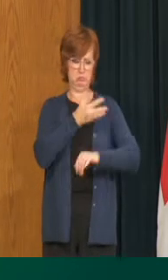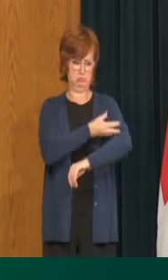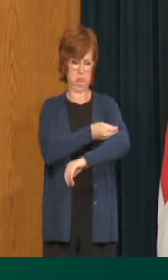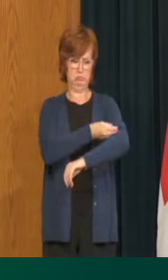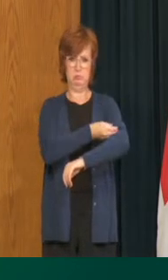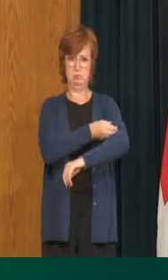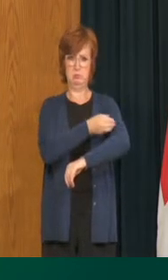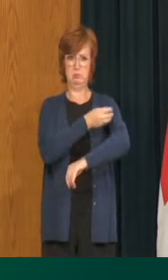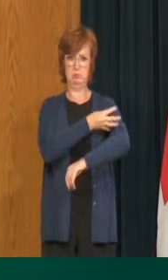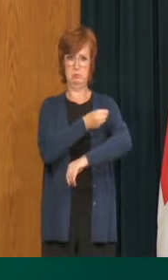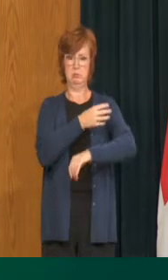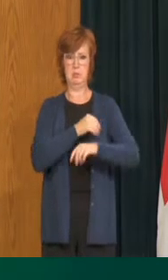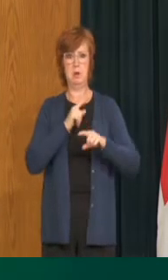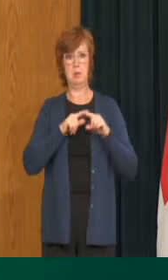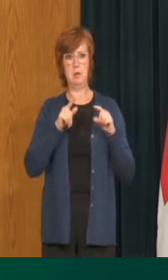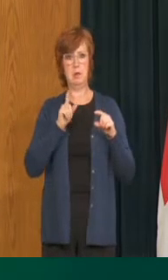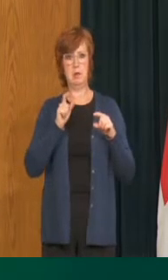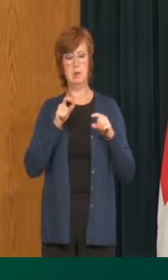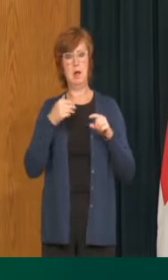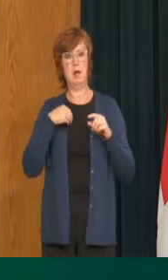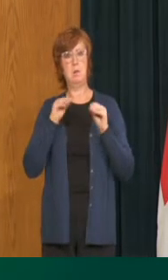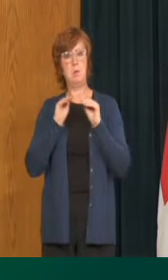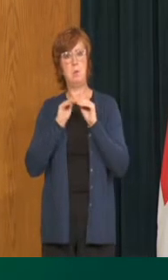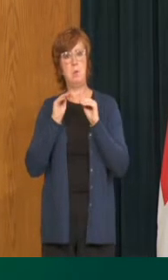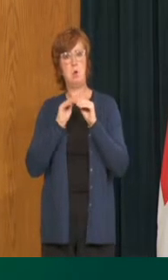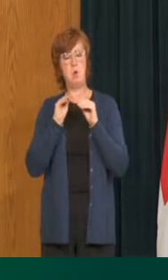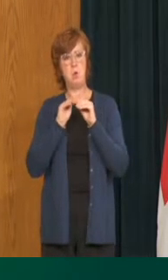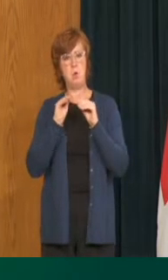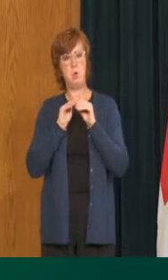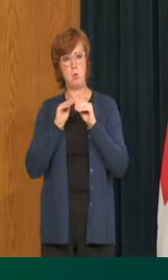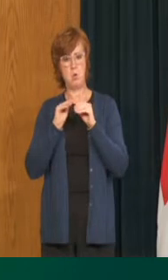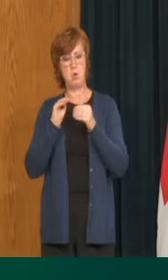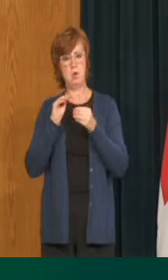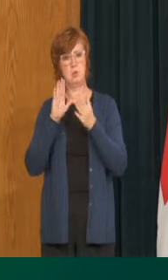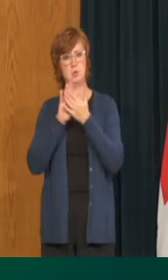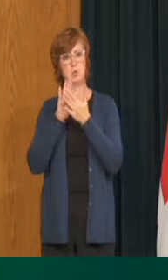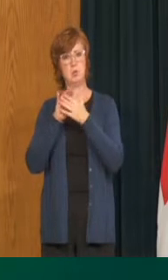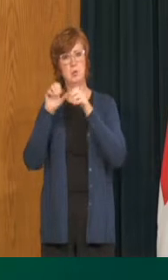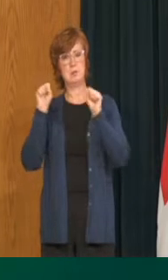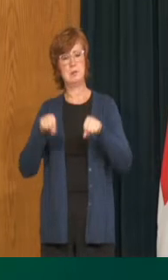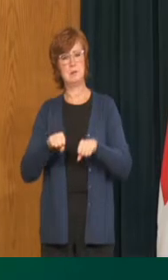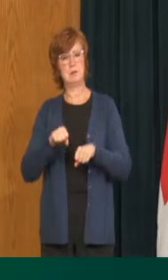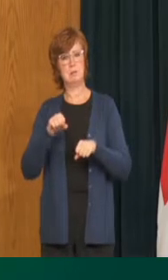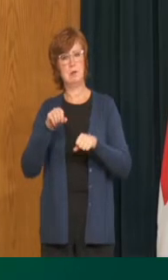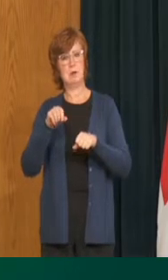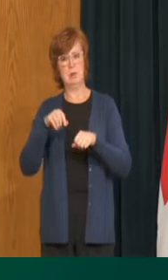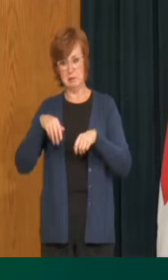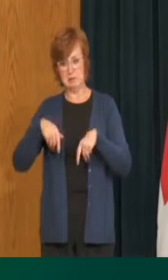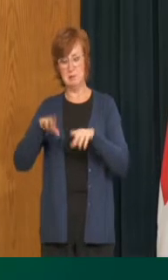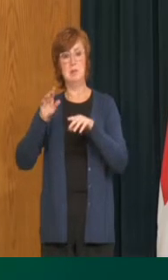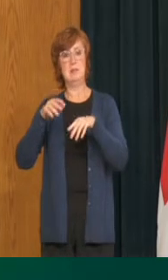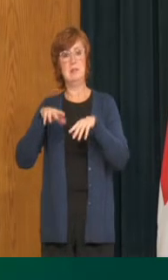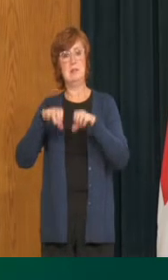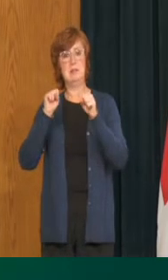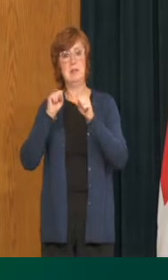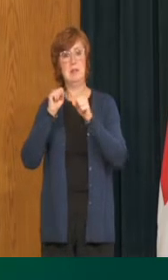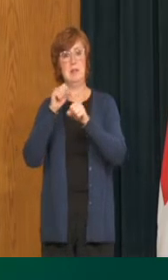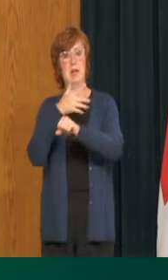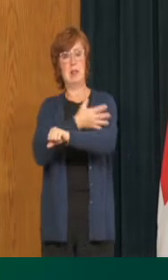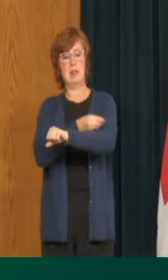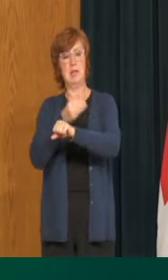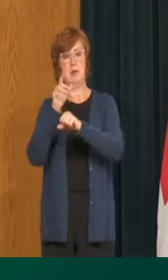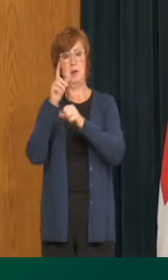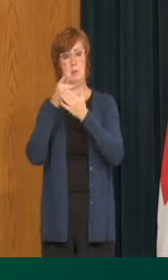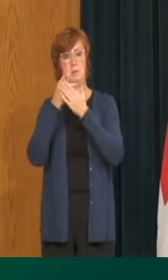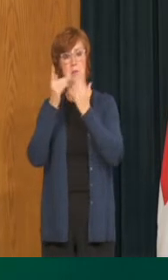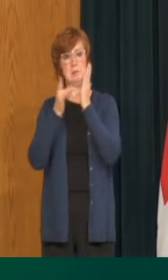at Sask Poly, but that's a 2-year program. That's not really going to see any effect for a while. This is an immediate problem. So what's being done right